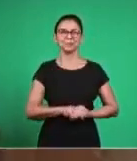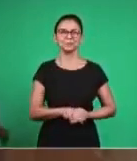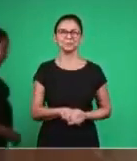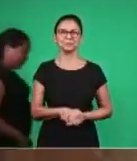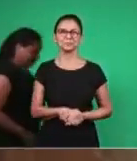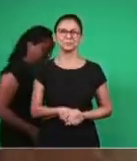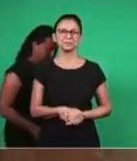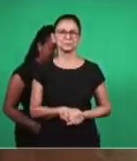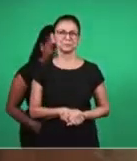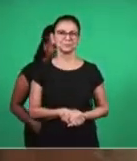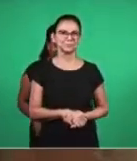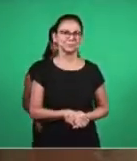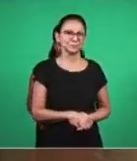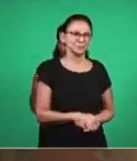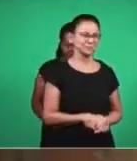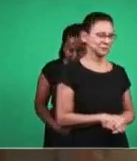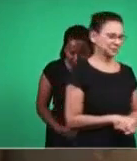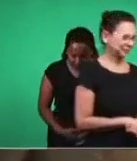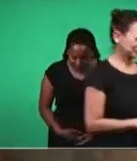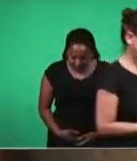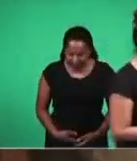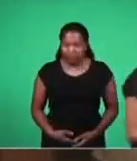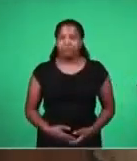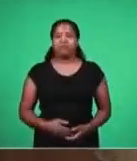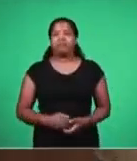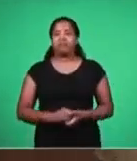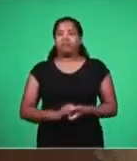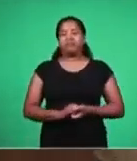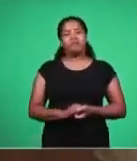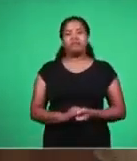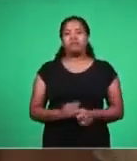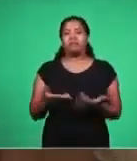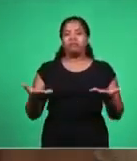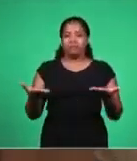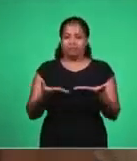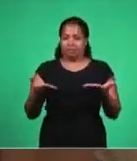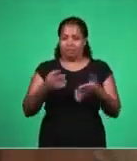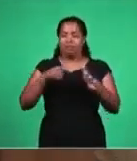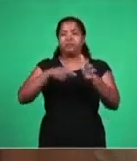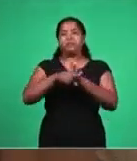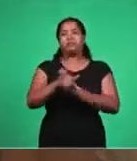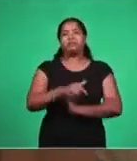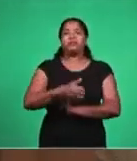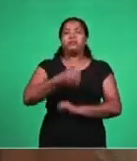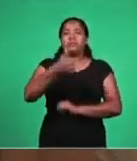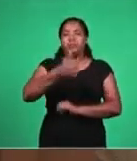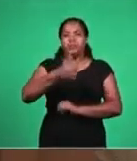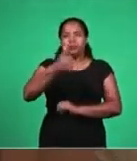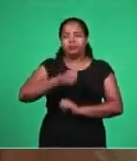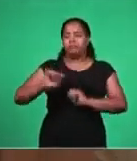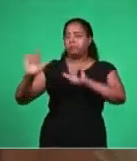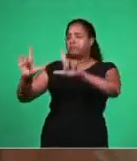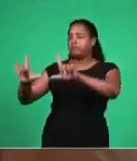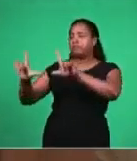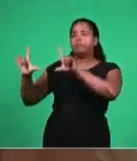Gilson. Brethren, we are going to go now to our first question. We're going to put it here,